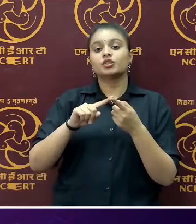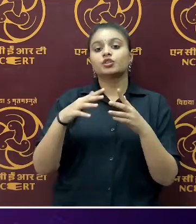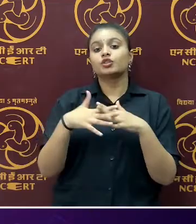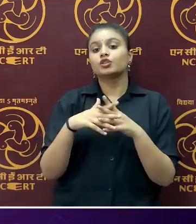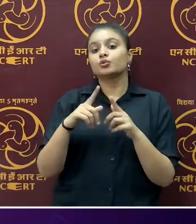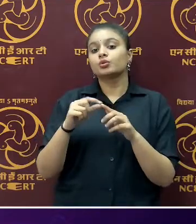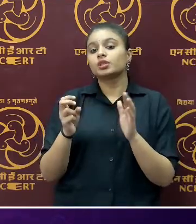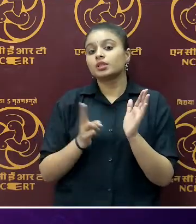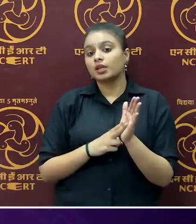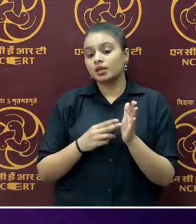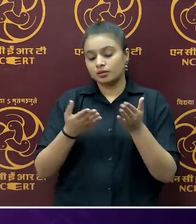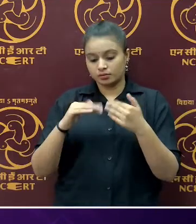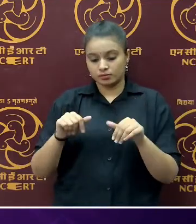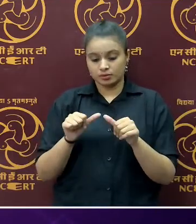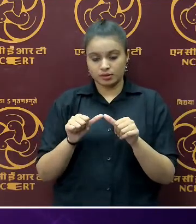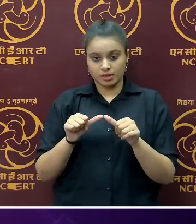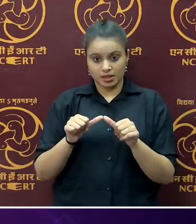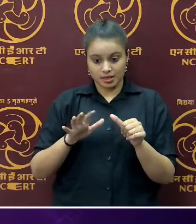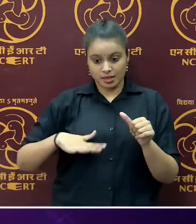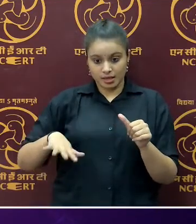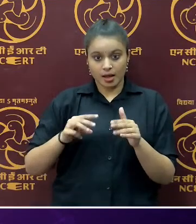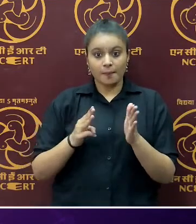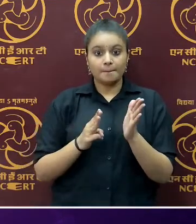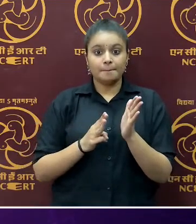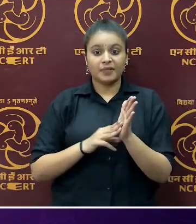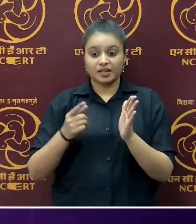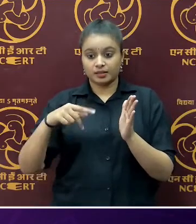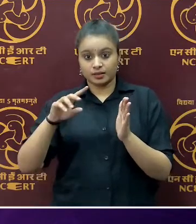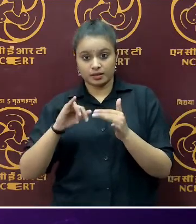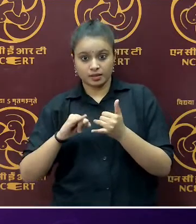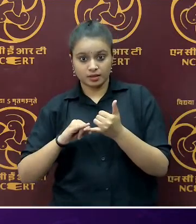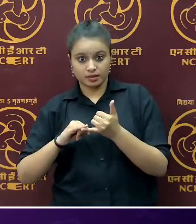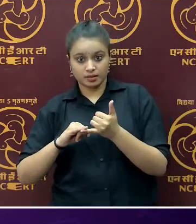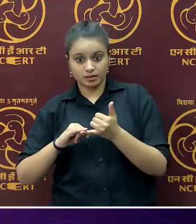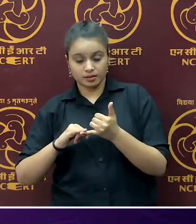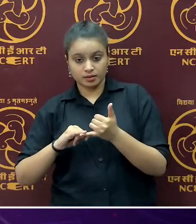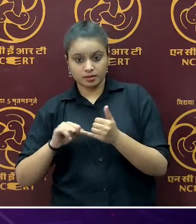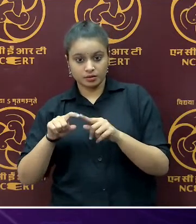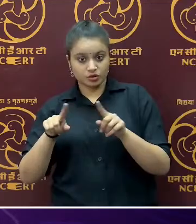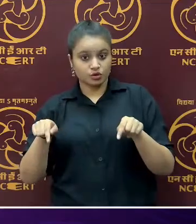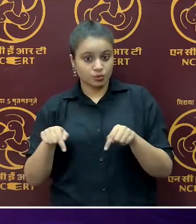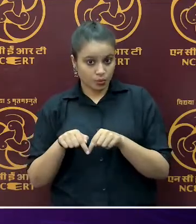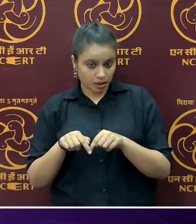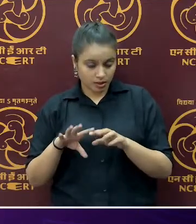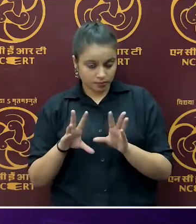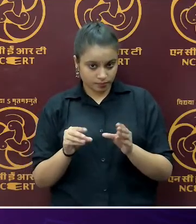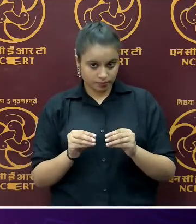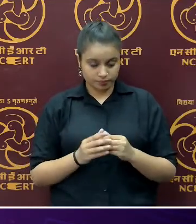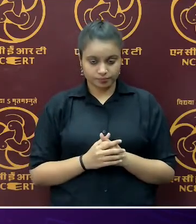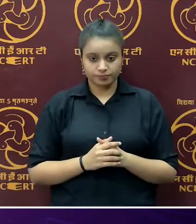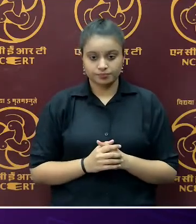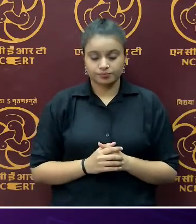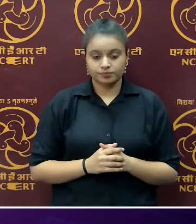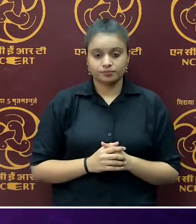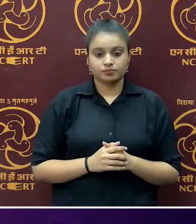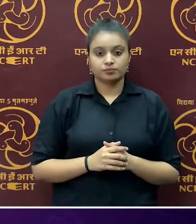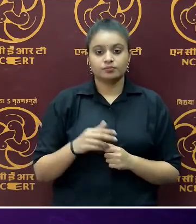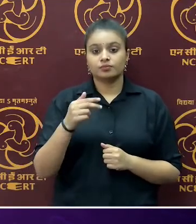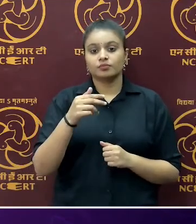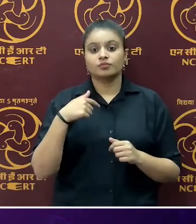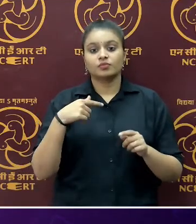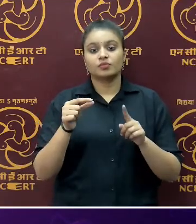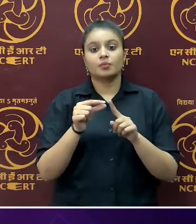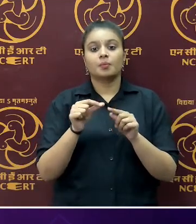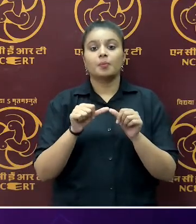and area in meter square. So the unit for pressure will be Newton per meter square, that is also called as